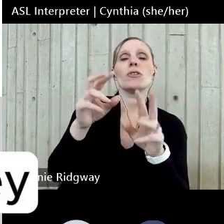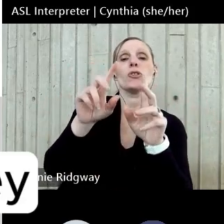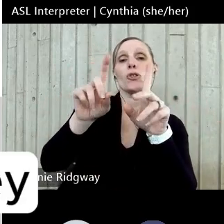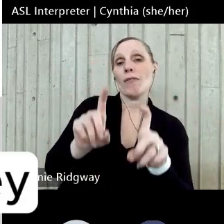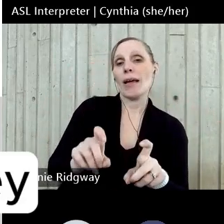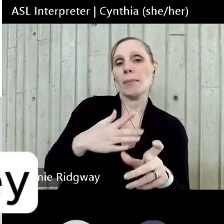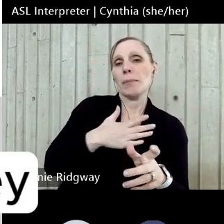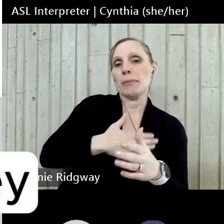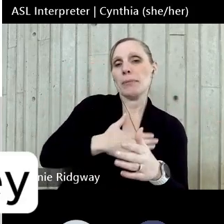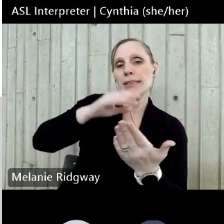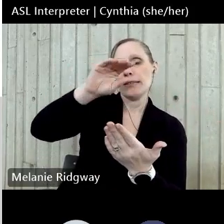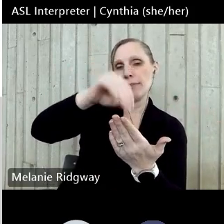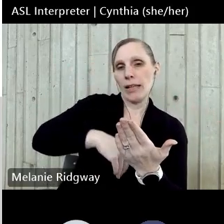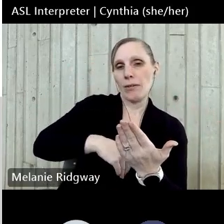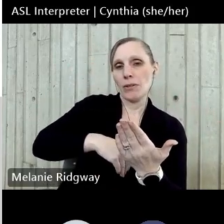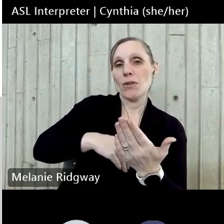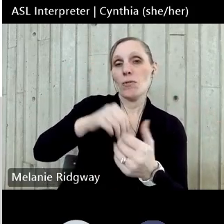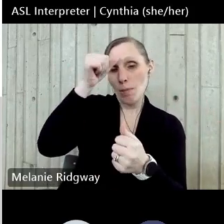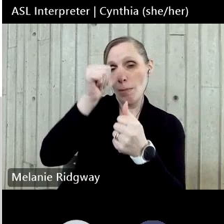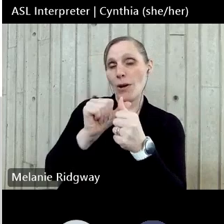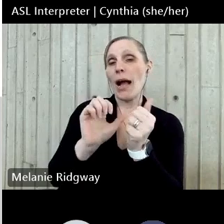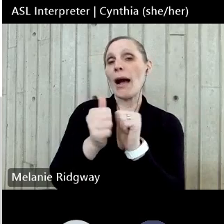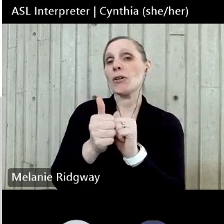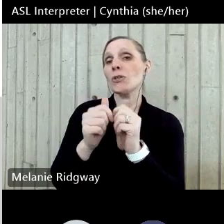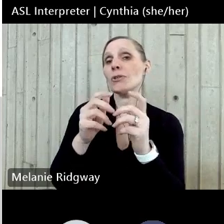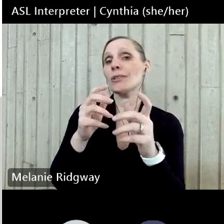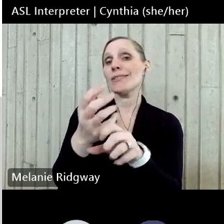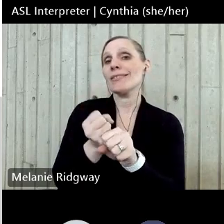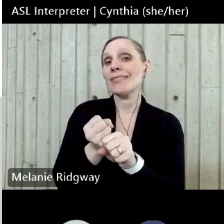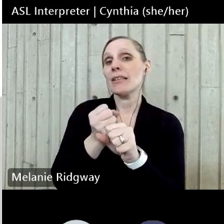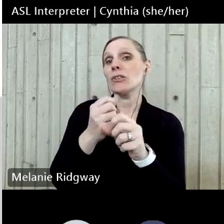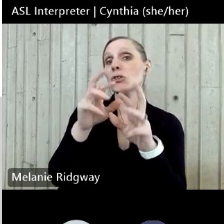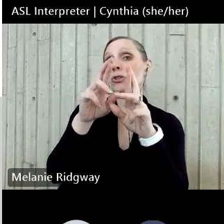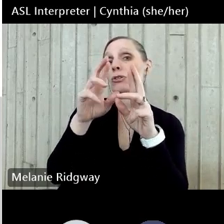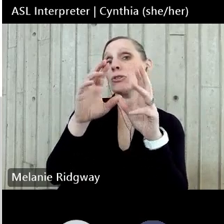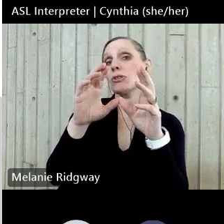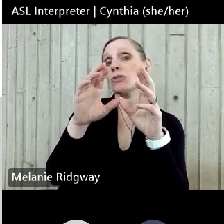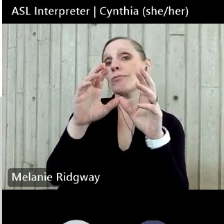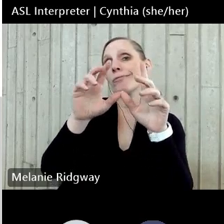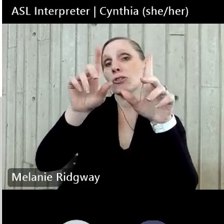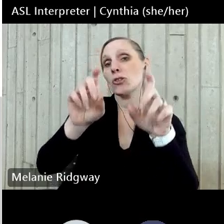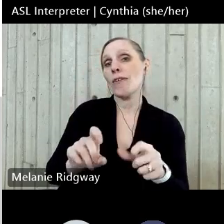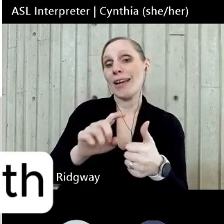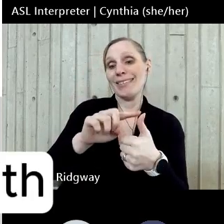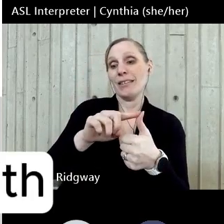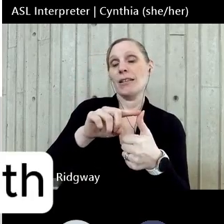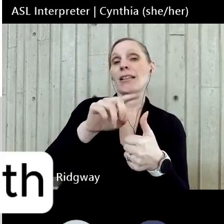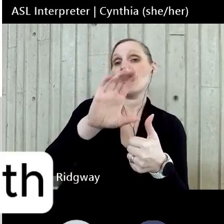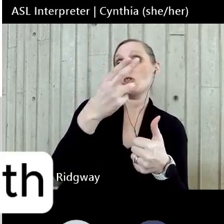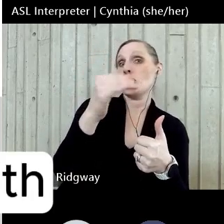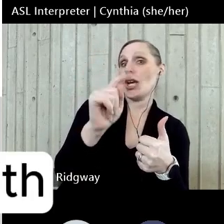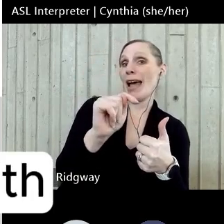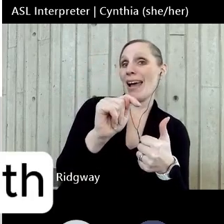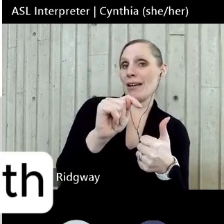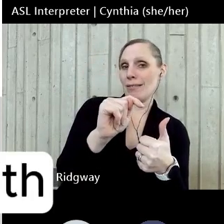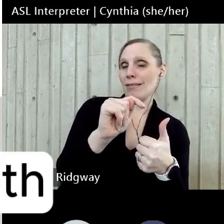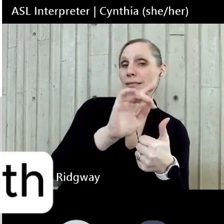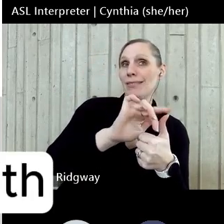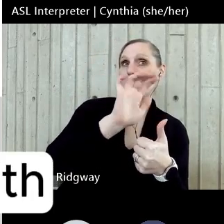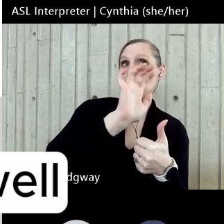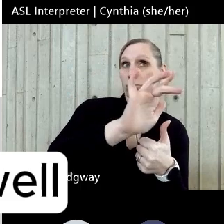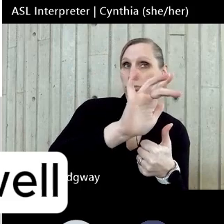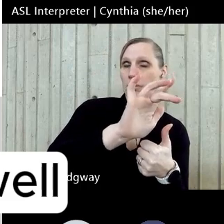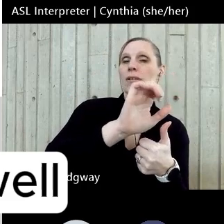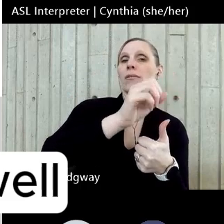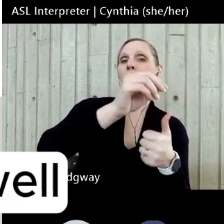3 ways to access the survey. One is through a link in the chat, which I think was posted recently. We'll also be sending everyone an email